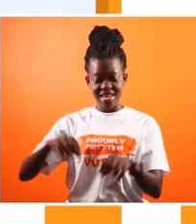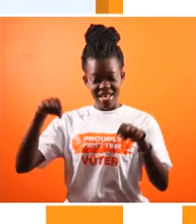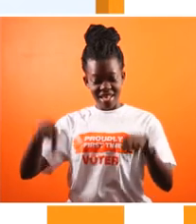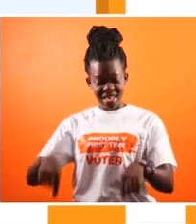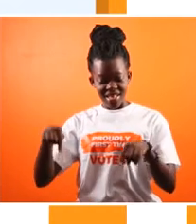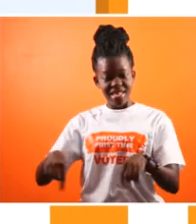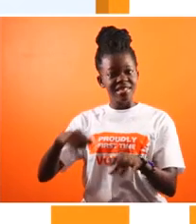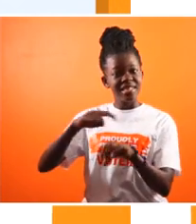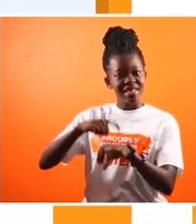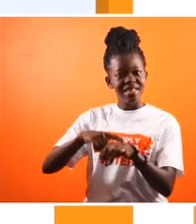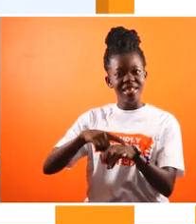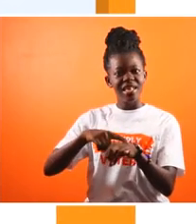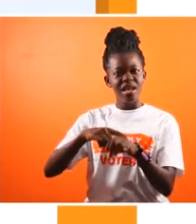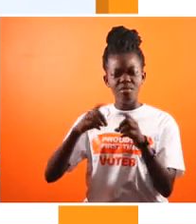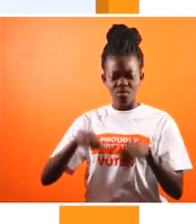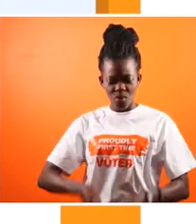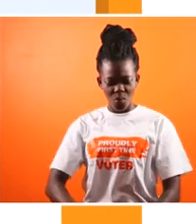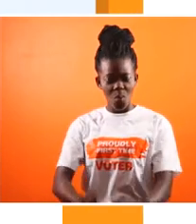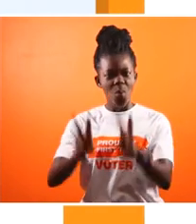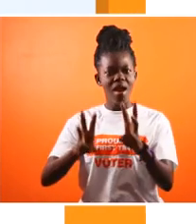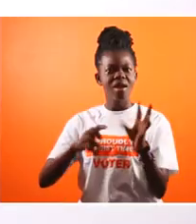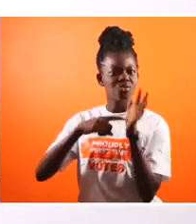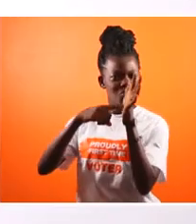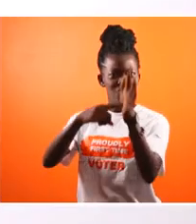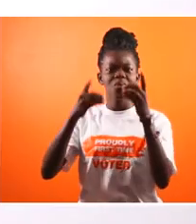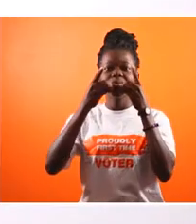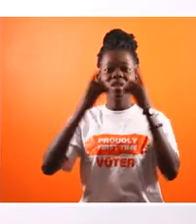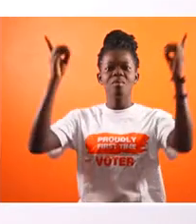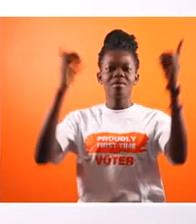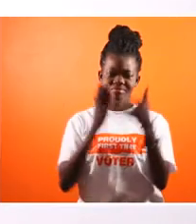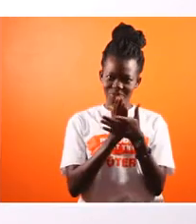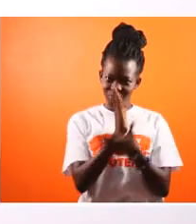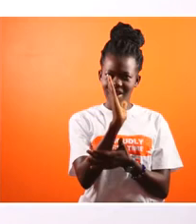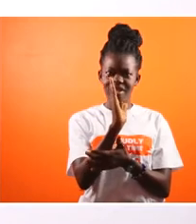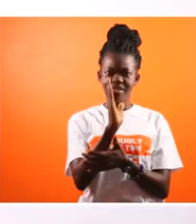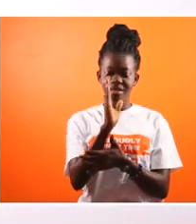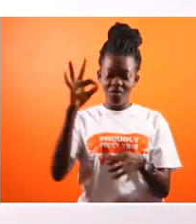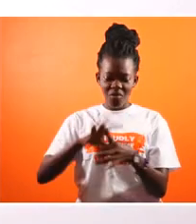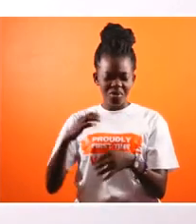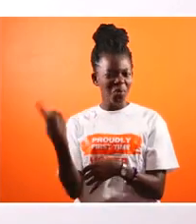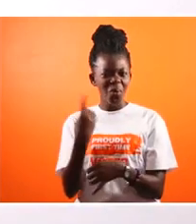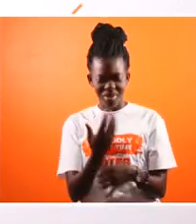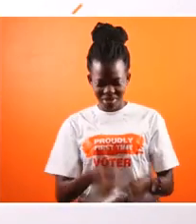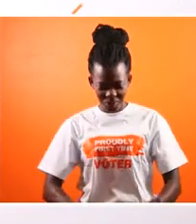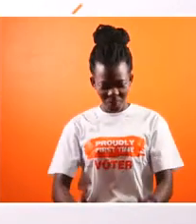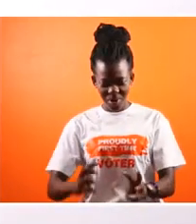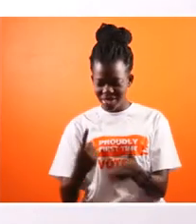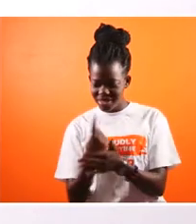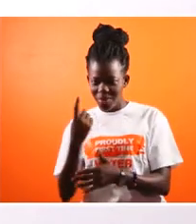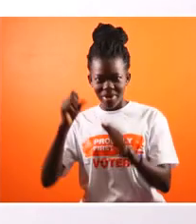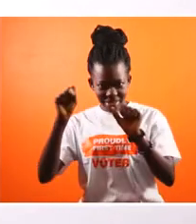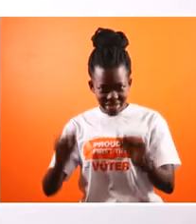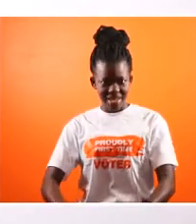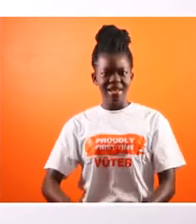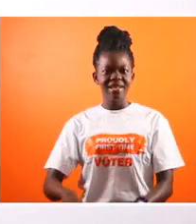as a form of me exercising my democratic right. Voting is the only way my voice can be heard. It's the right way to choose the